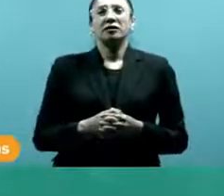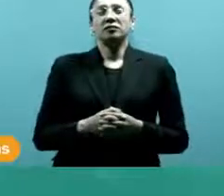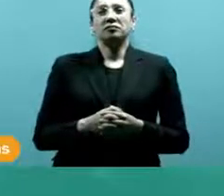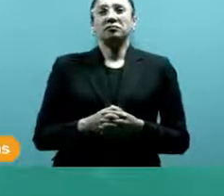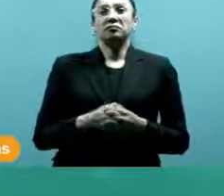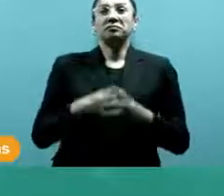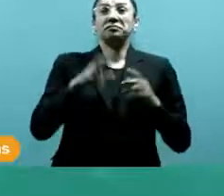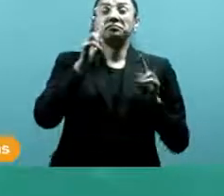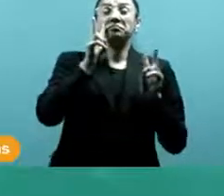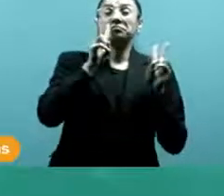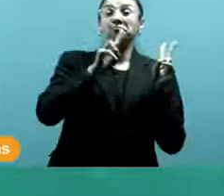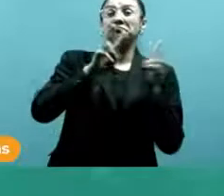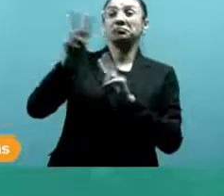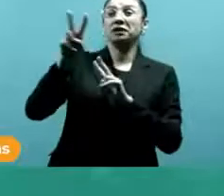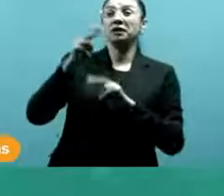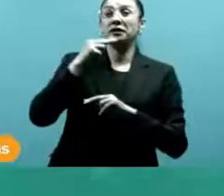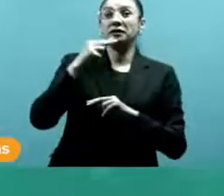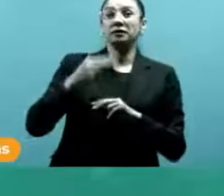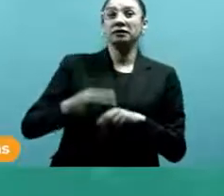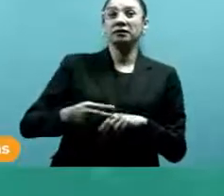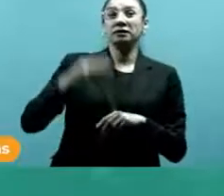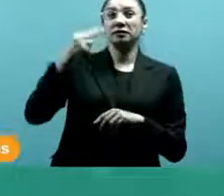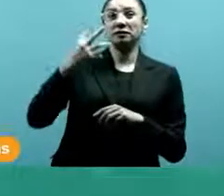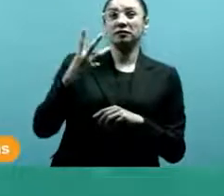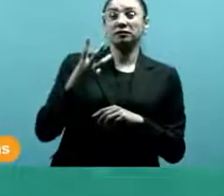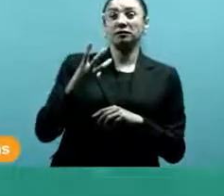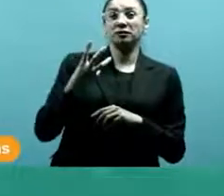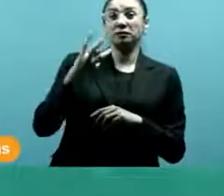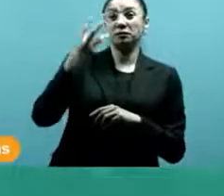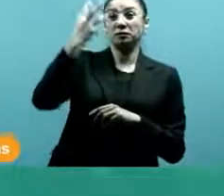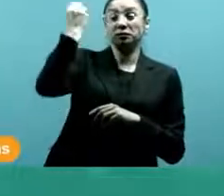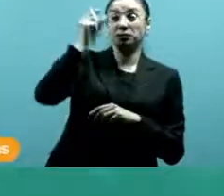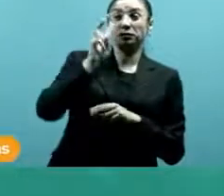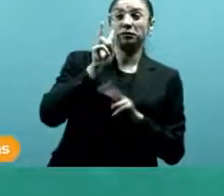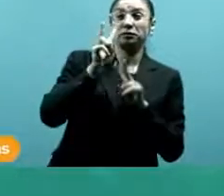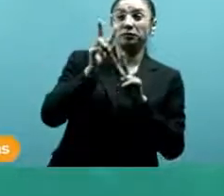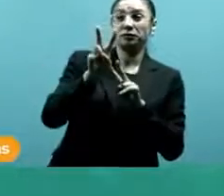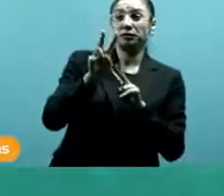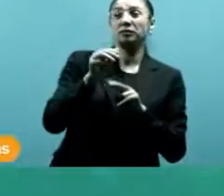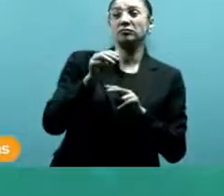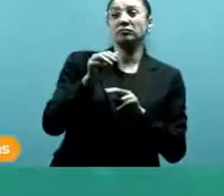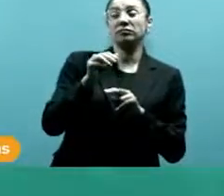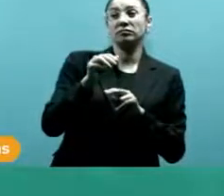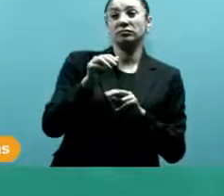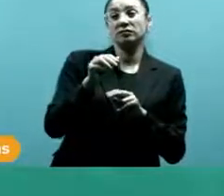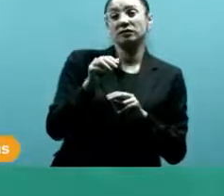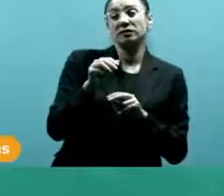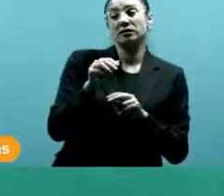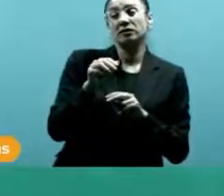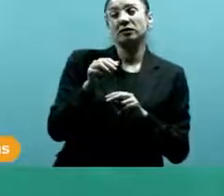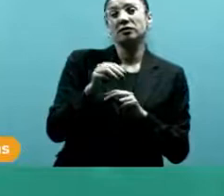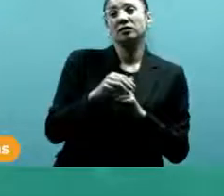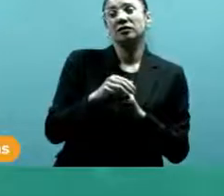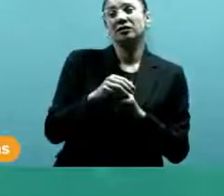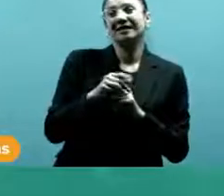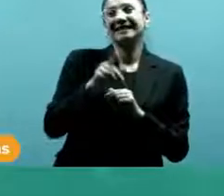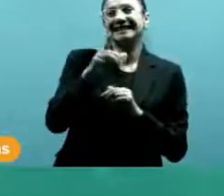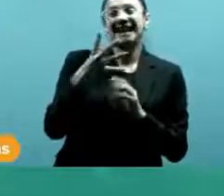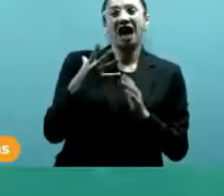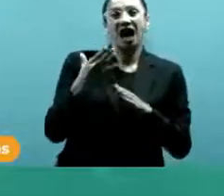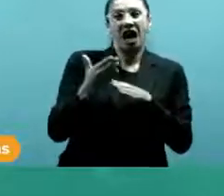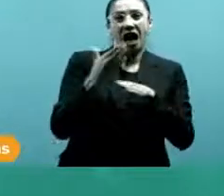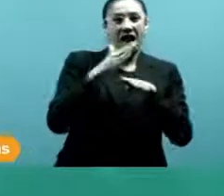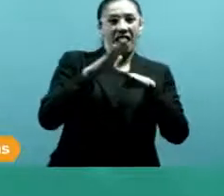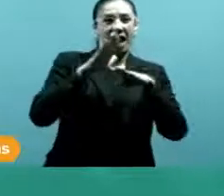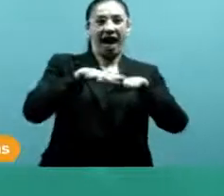of course have pictures like the one before, when you can see a train entering the